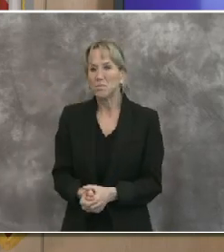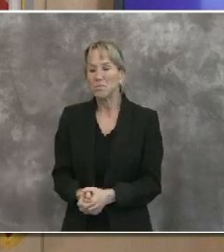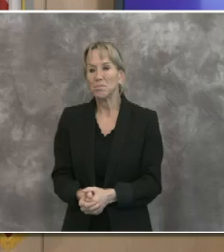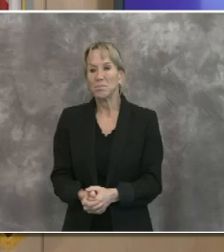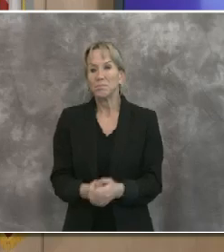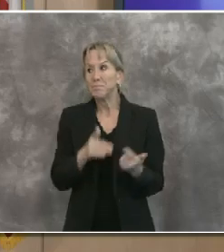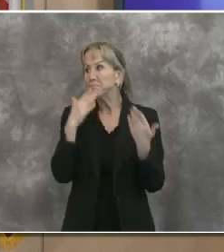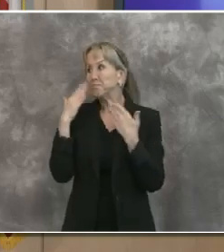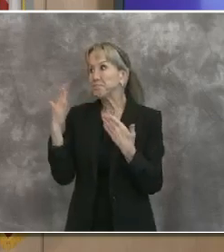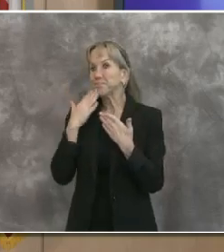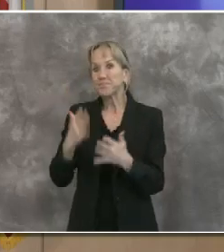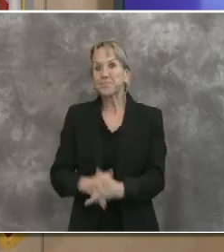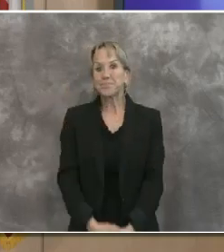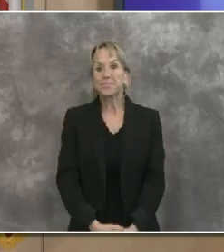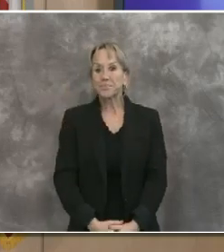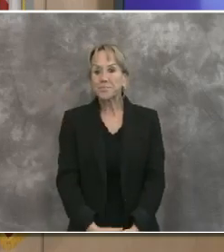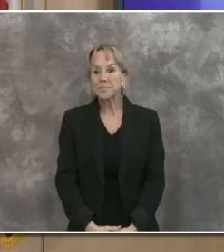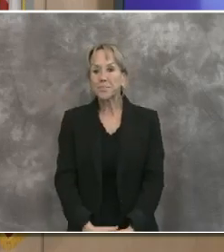Thank you.